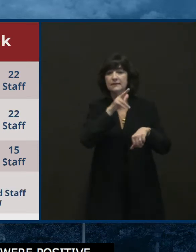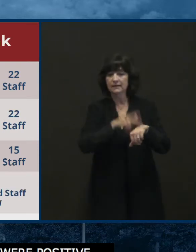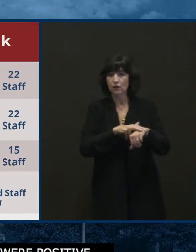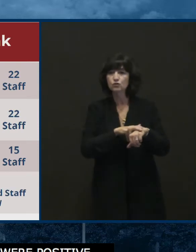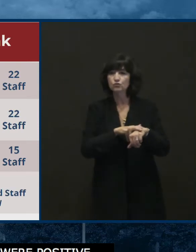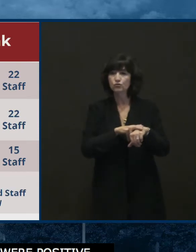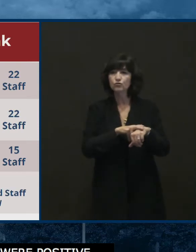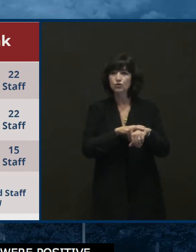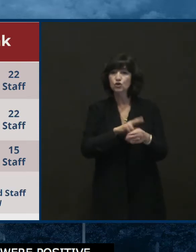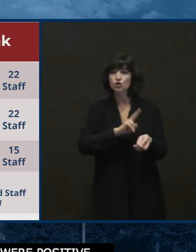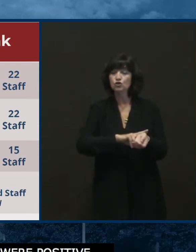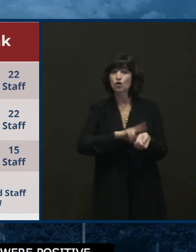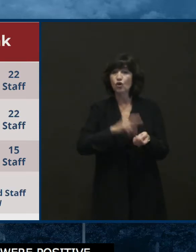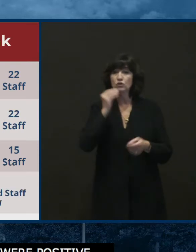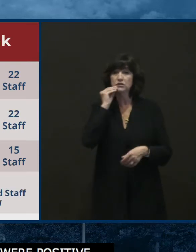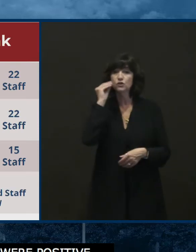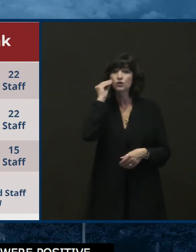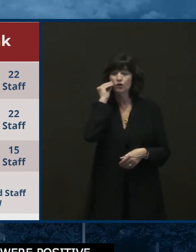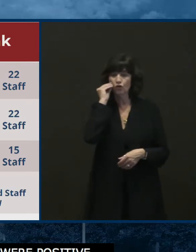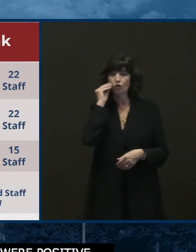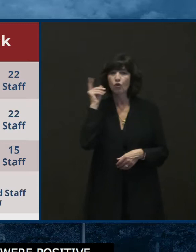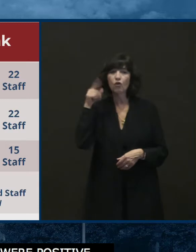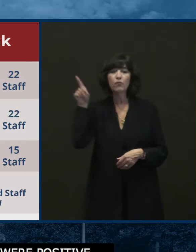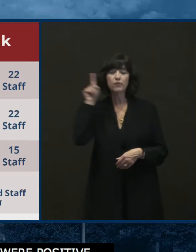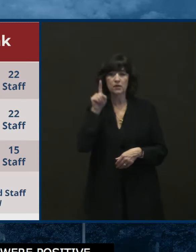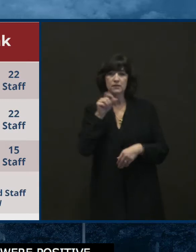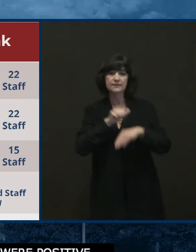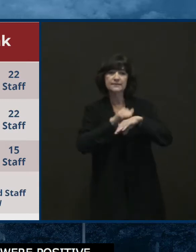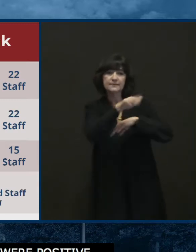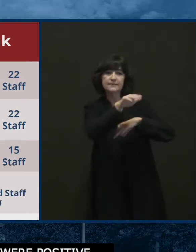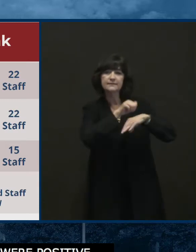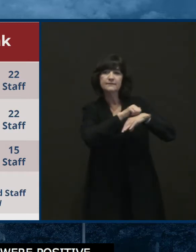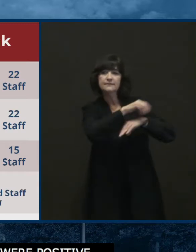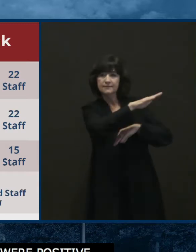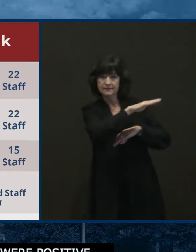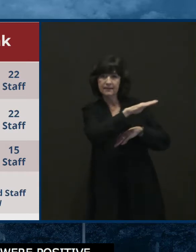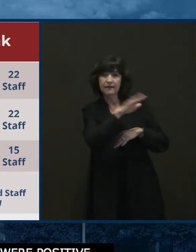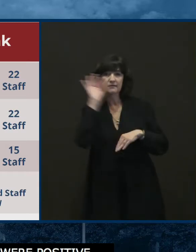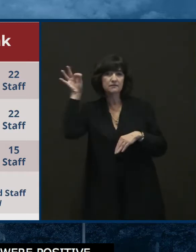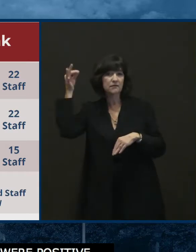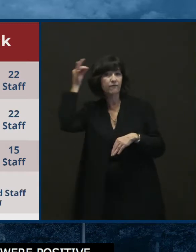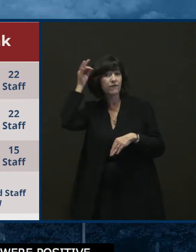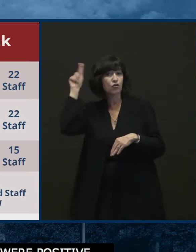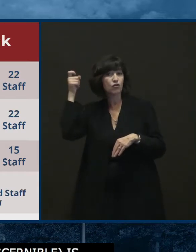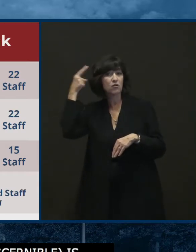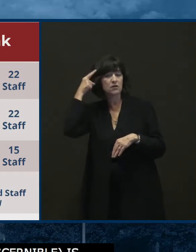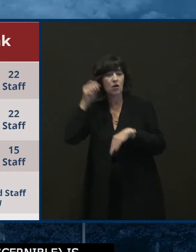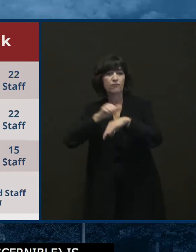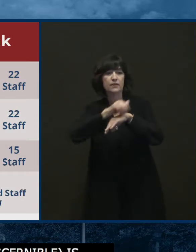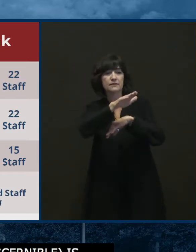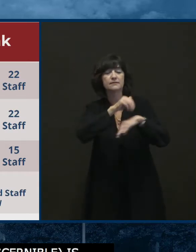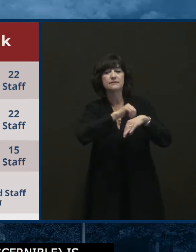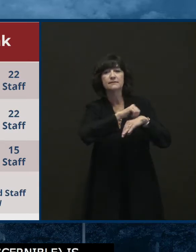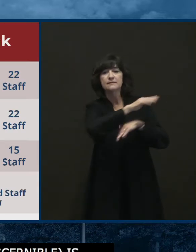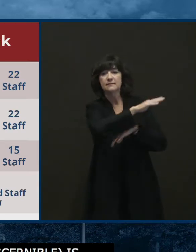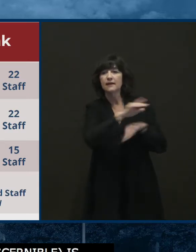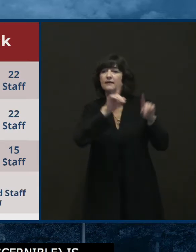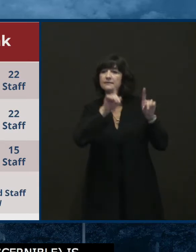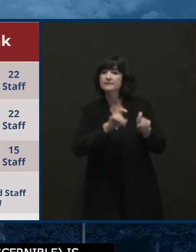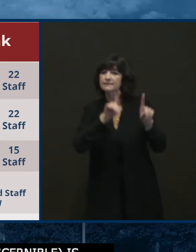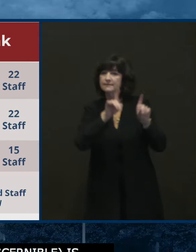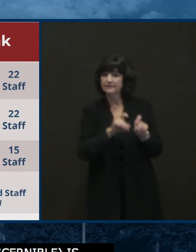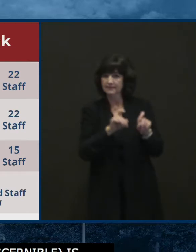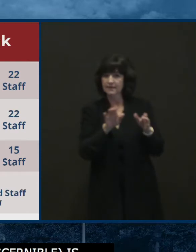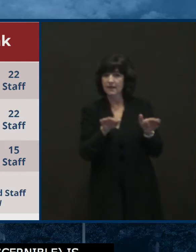received testing, antigen tests from the federal government, and a number of